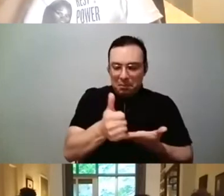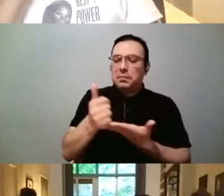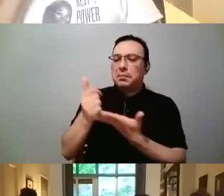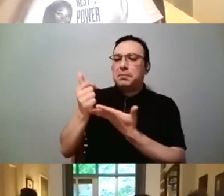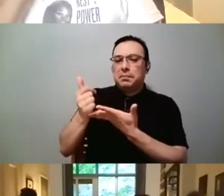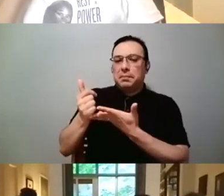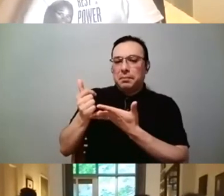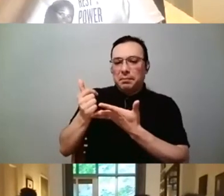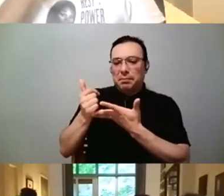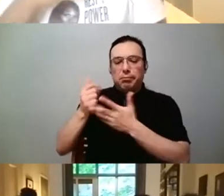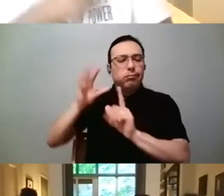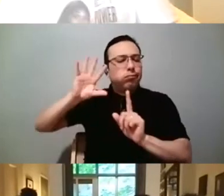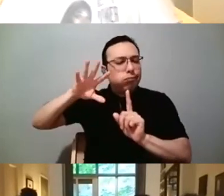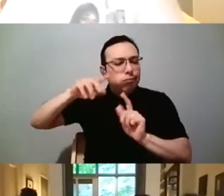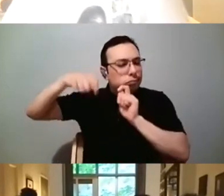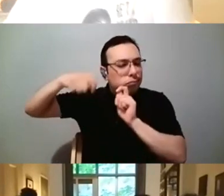film.